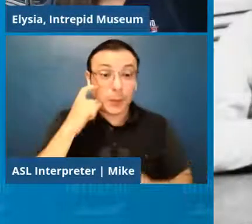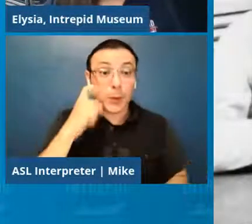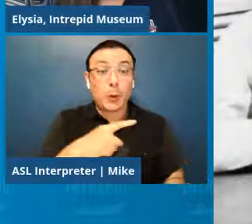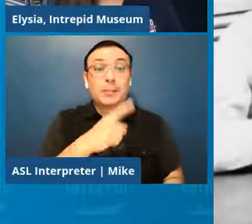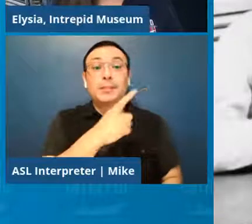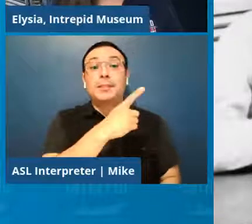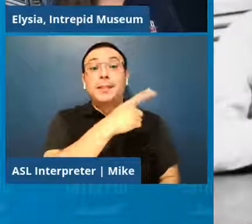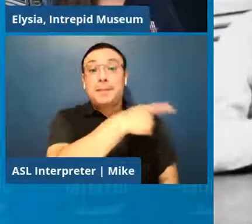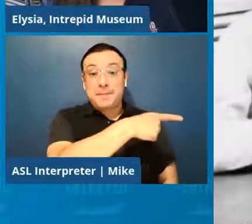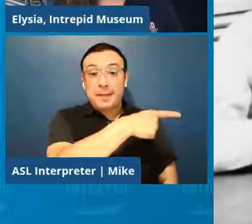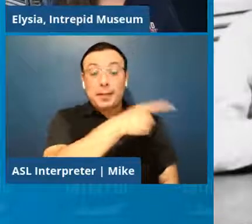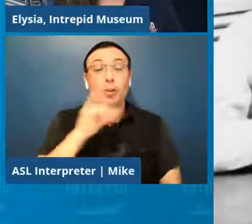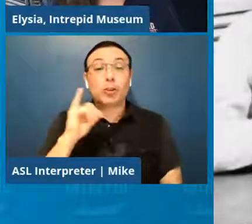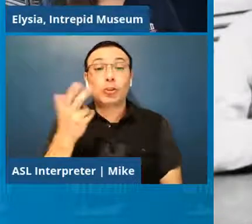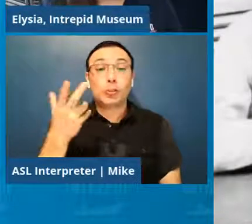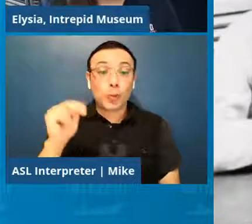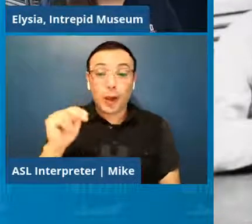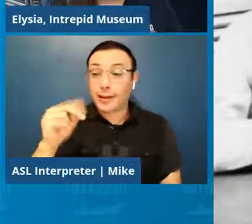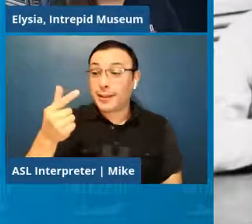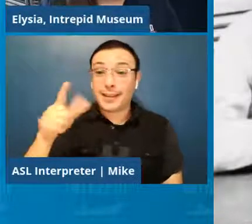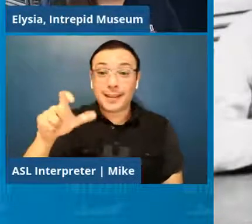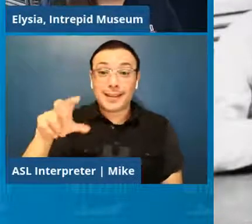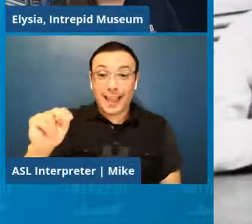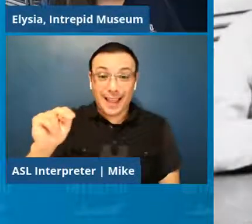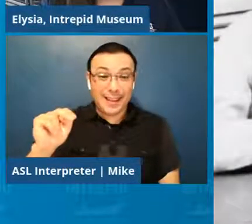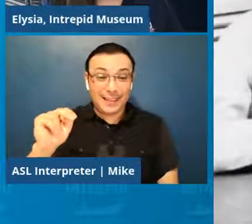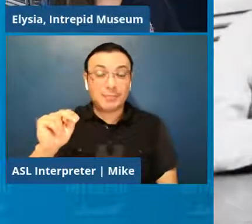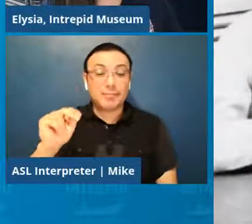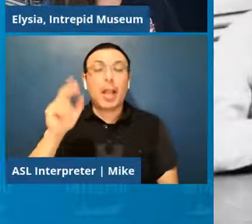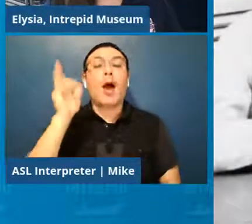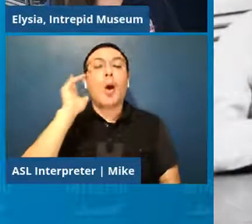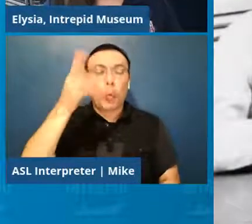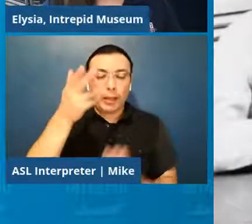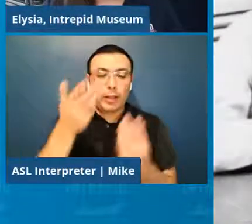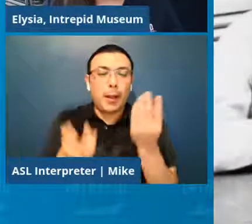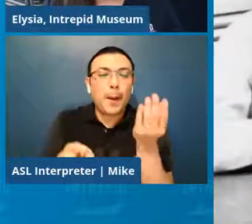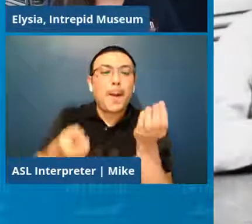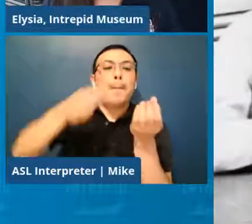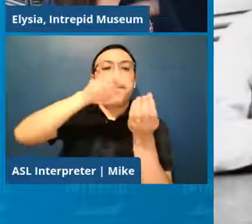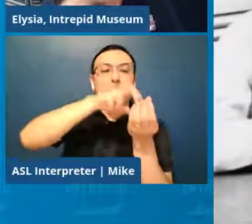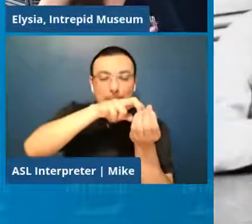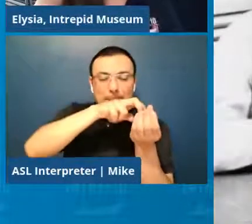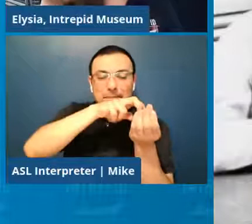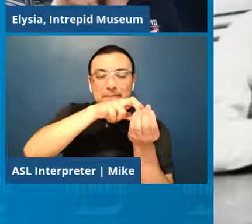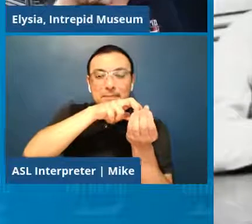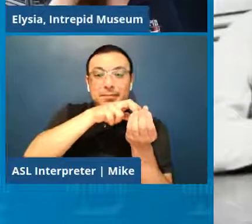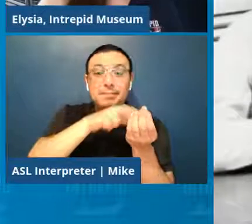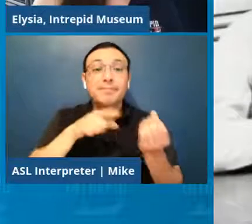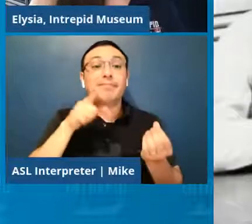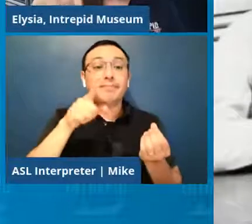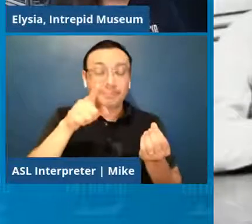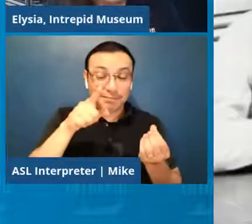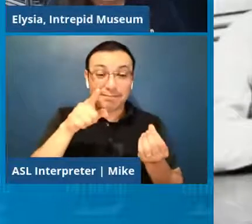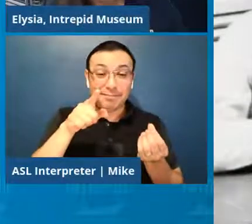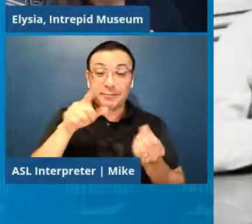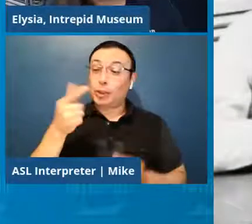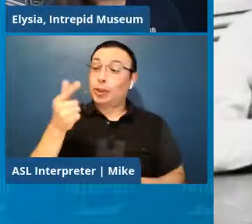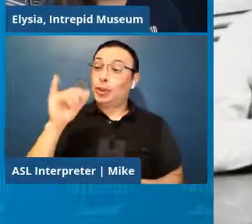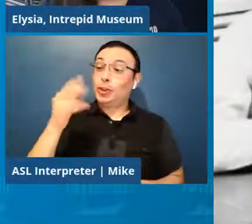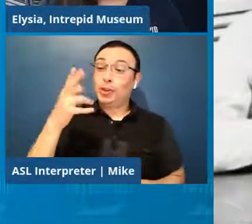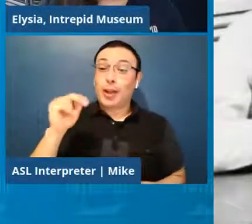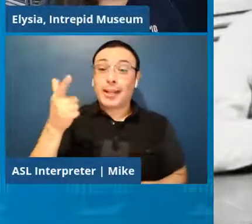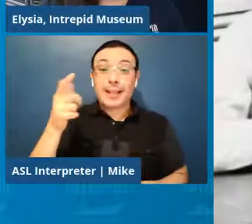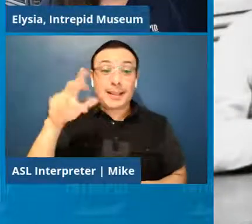having breakfast on the morning of his first historic Mercury flight, where he became the first American to orbit the Earth or go around